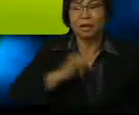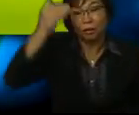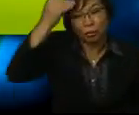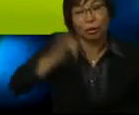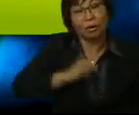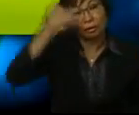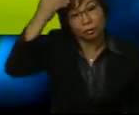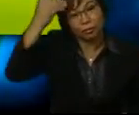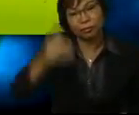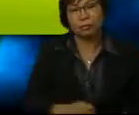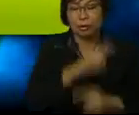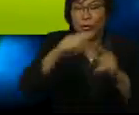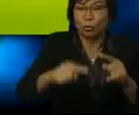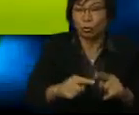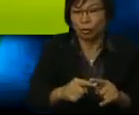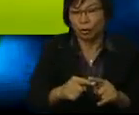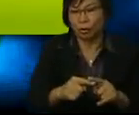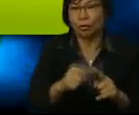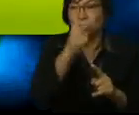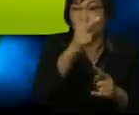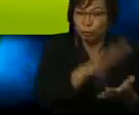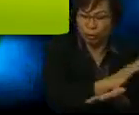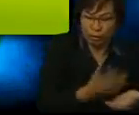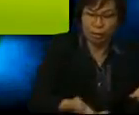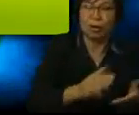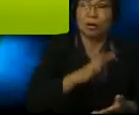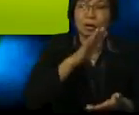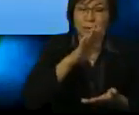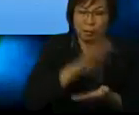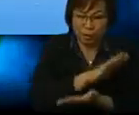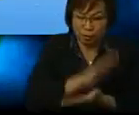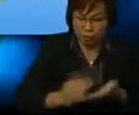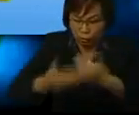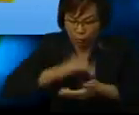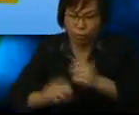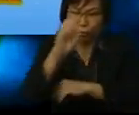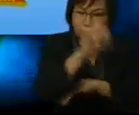I know! When you throw wrapping paper into the water drain.